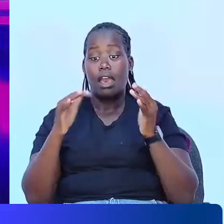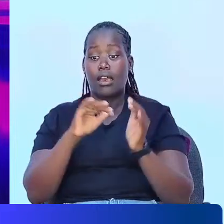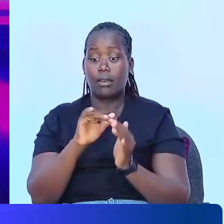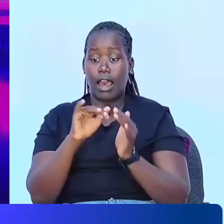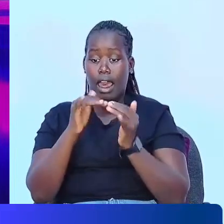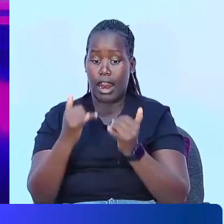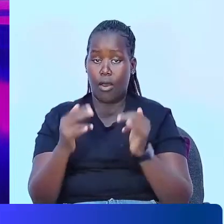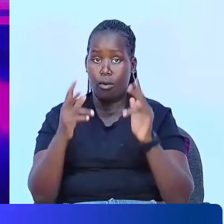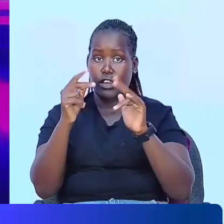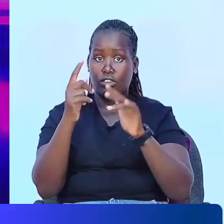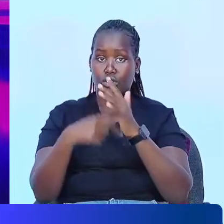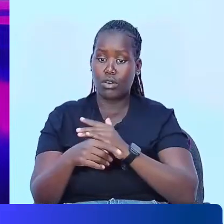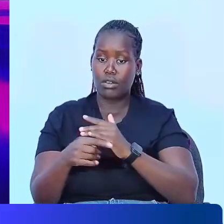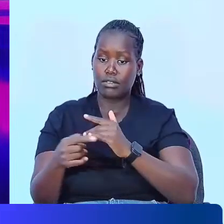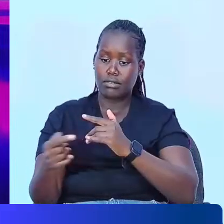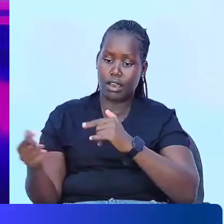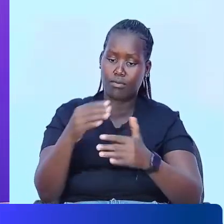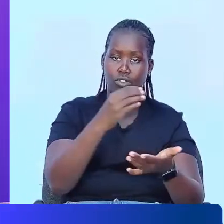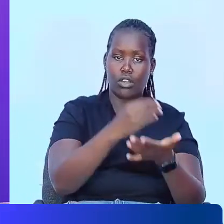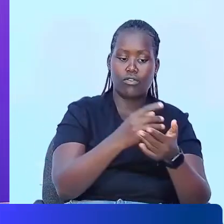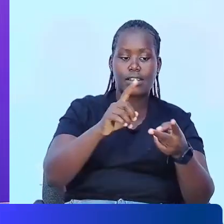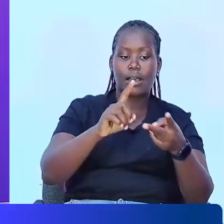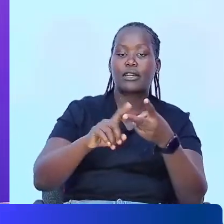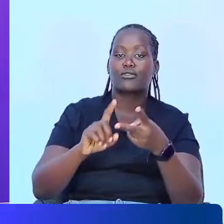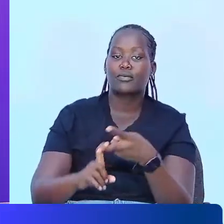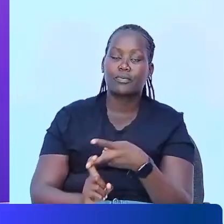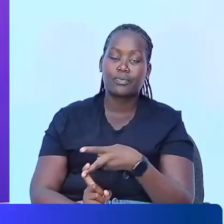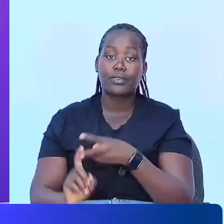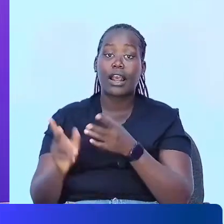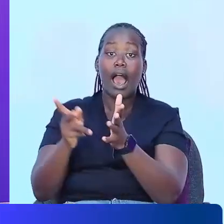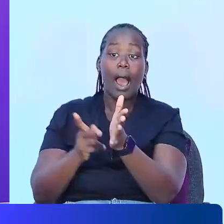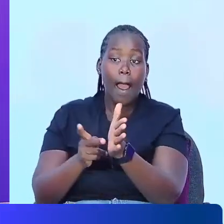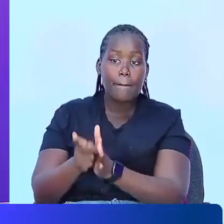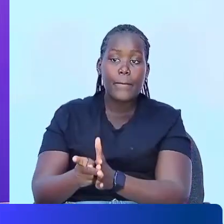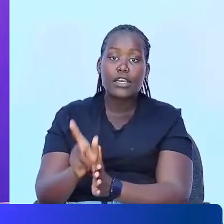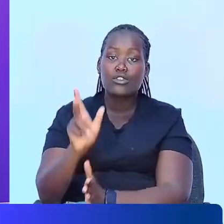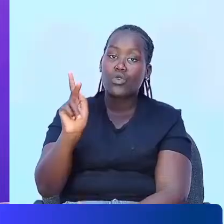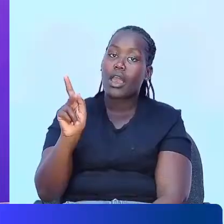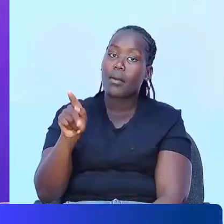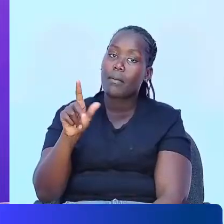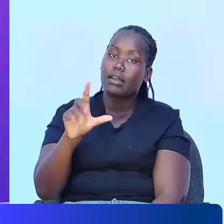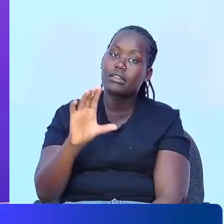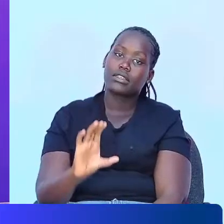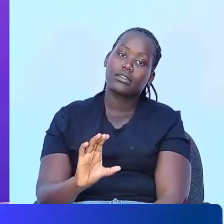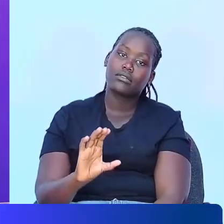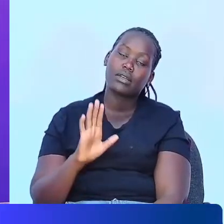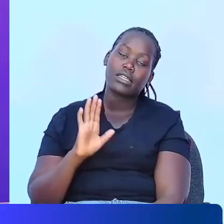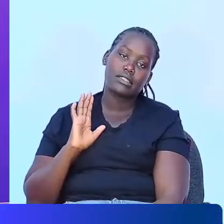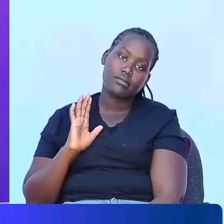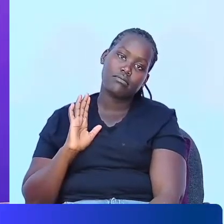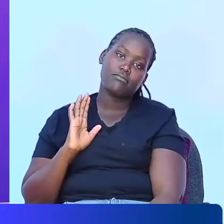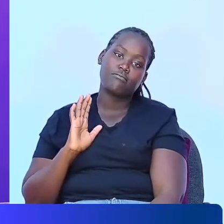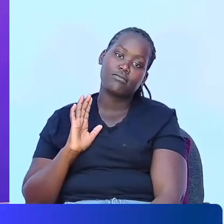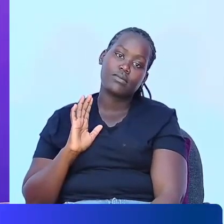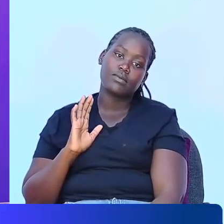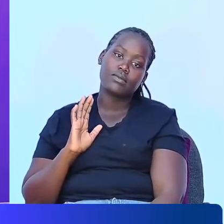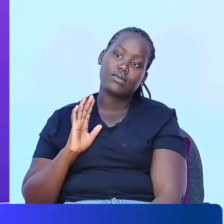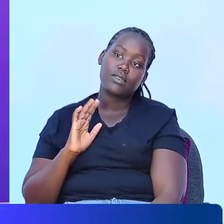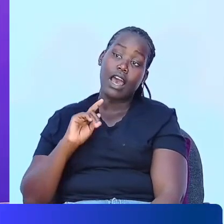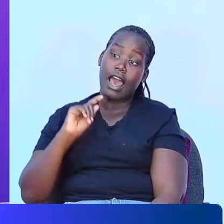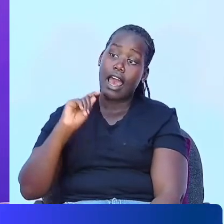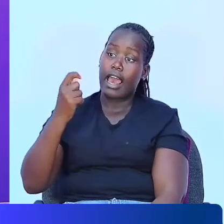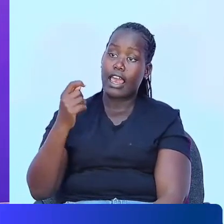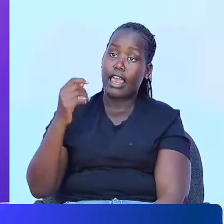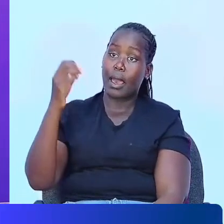the office. Get into the office, number one. Number two, pay to Kenya Power. There is no reason why you, Alan,